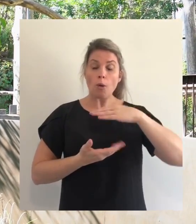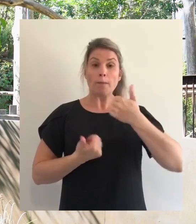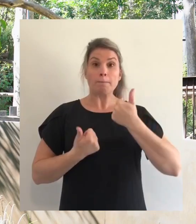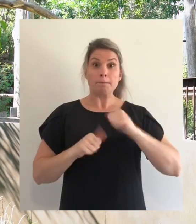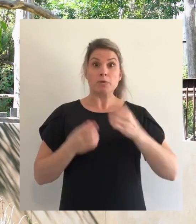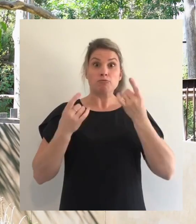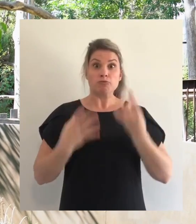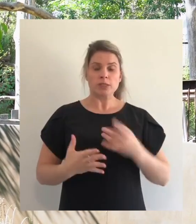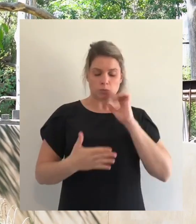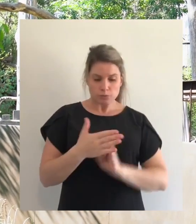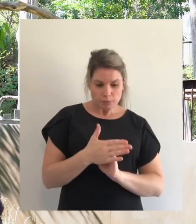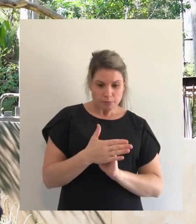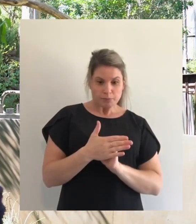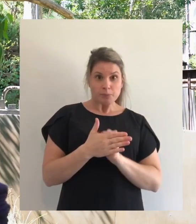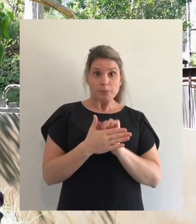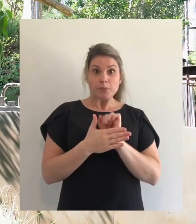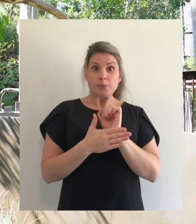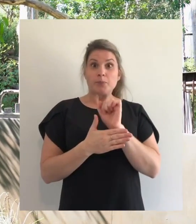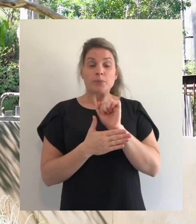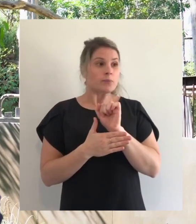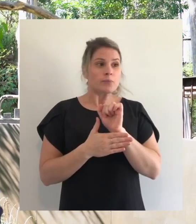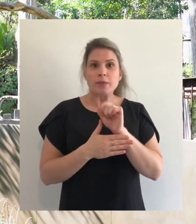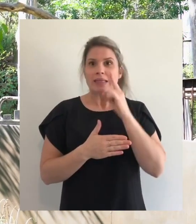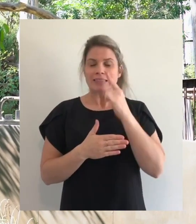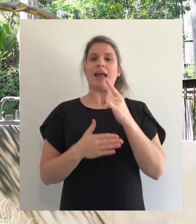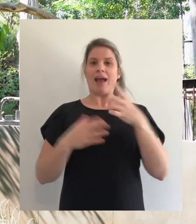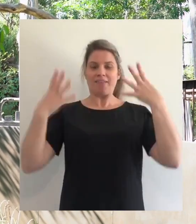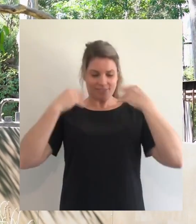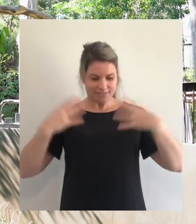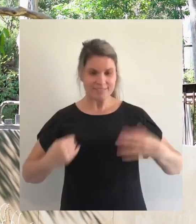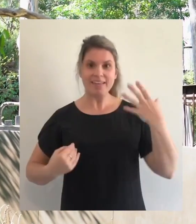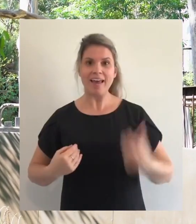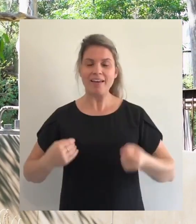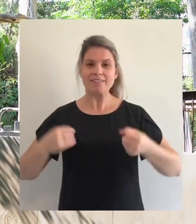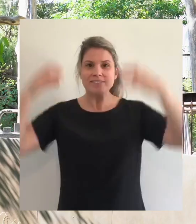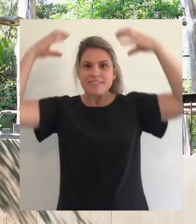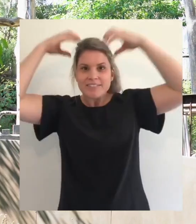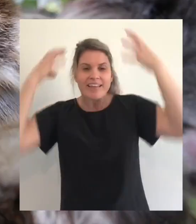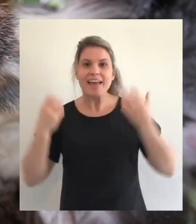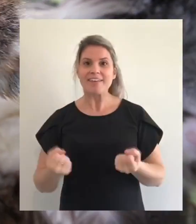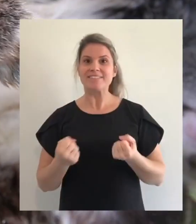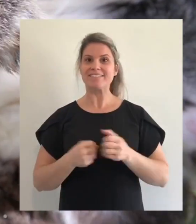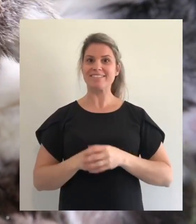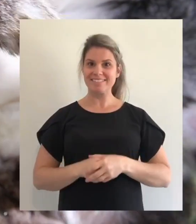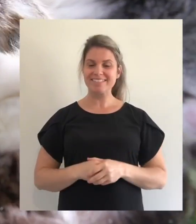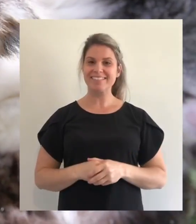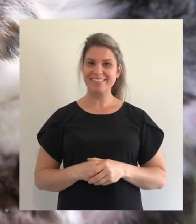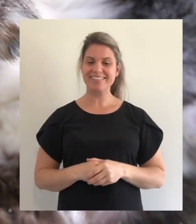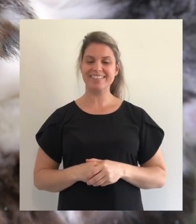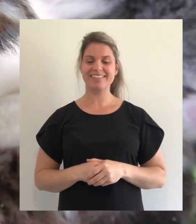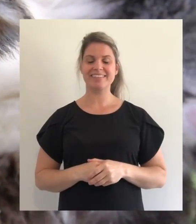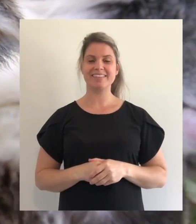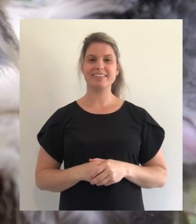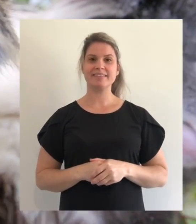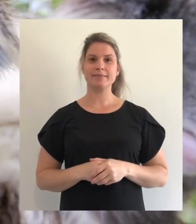emerge, it'll come out looking something like a smaller version of an adult koala, instead of looking like a little pink jelly bean. But that little koala